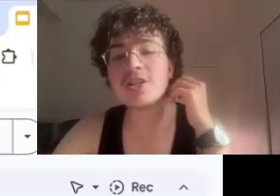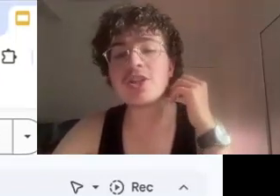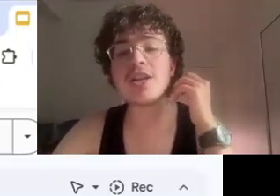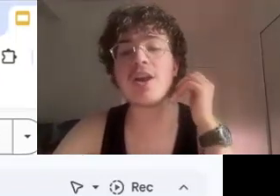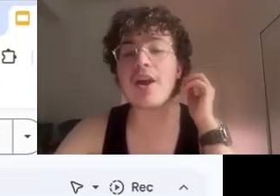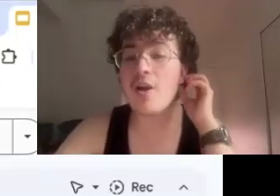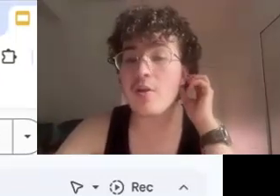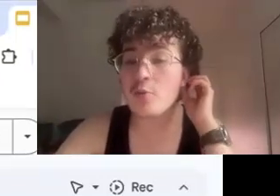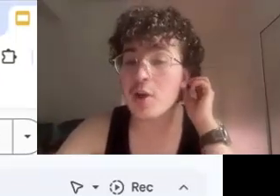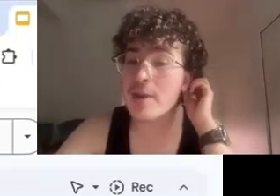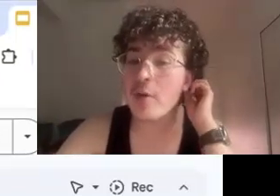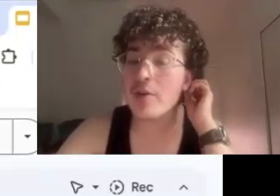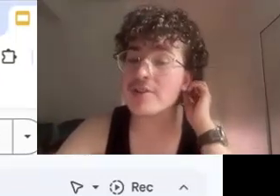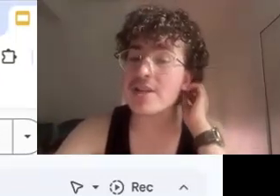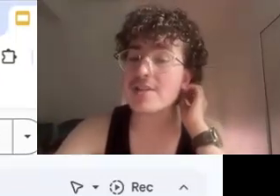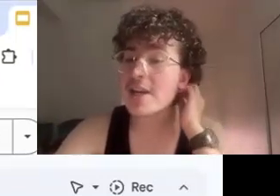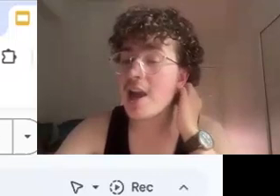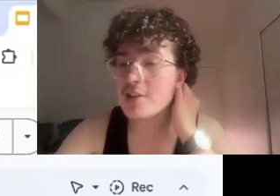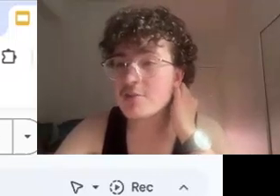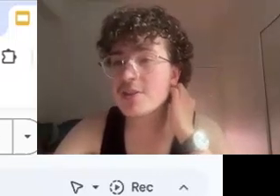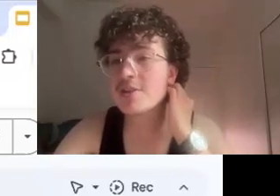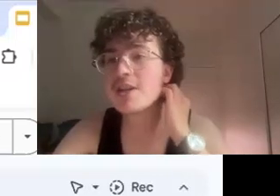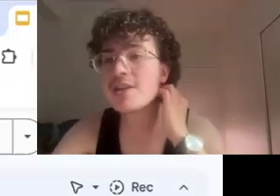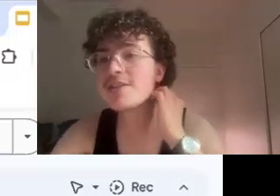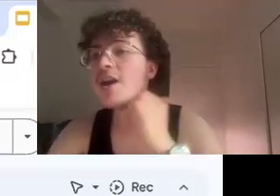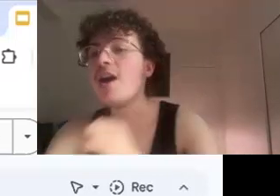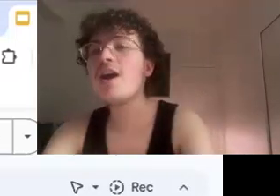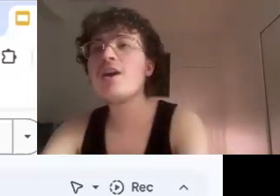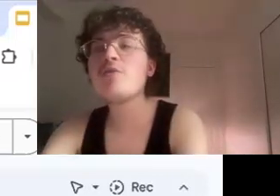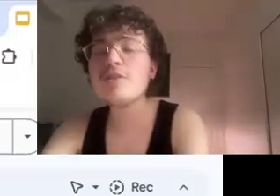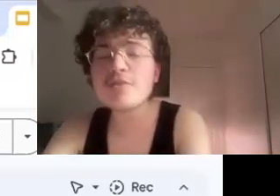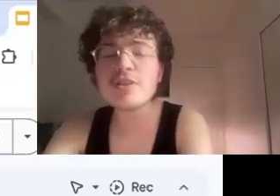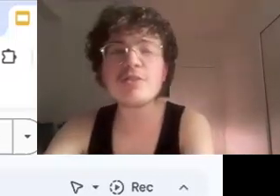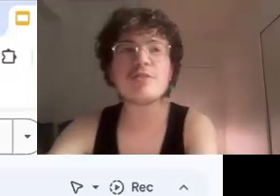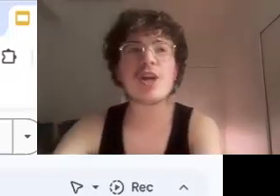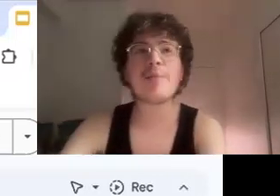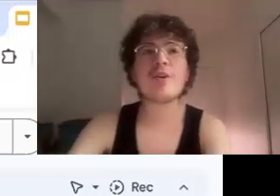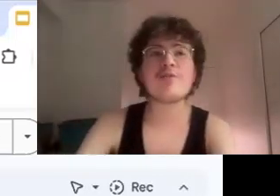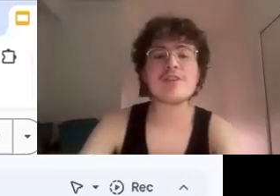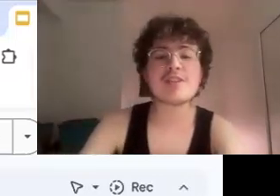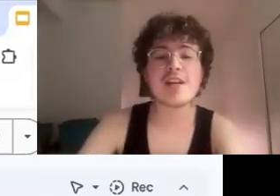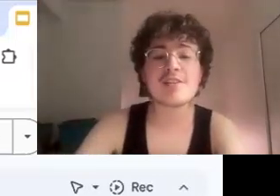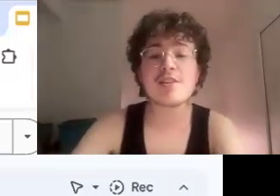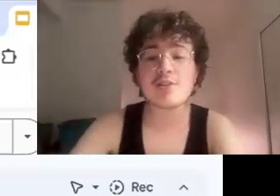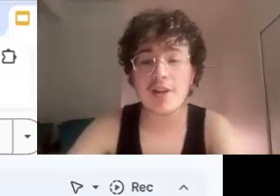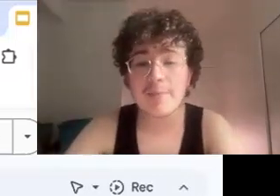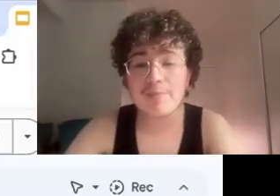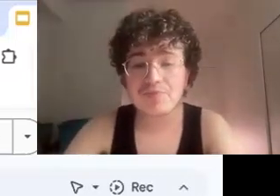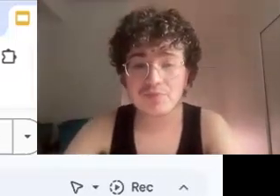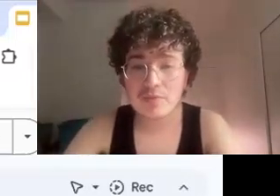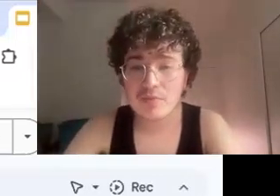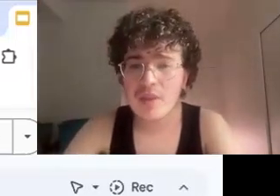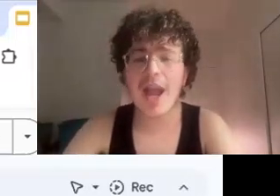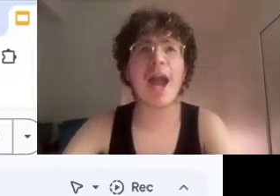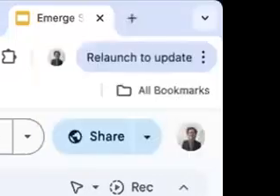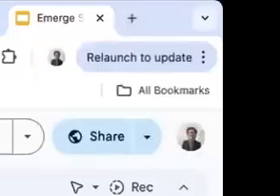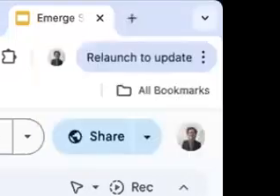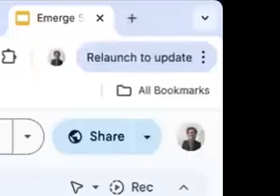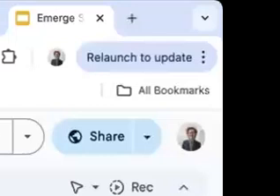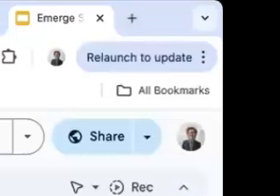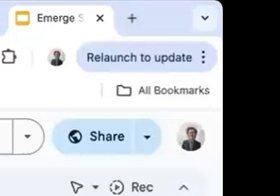question in the last sentence. If we believe the myth, if we put everything we have into the myth, we never ask about a future in